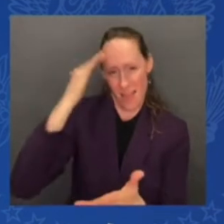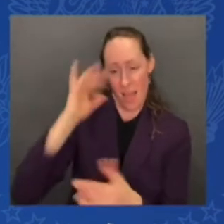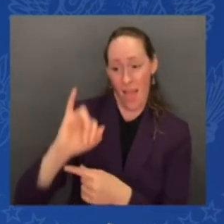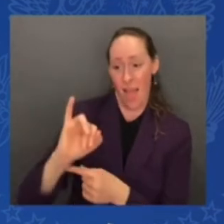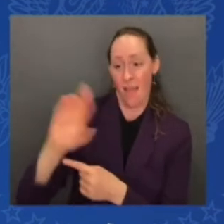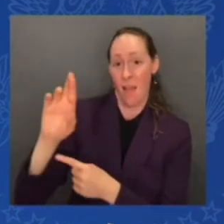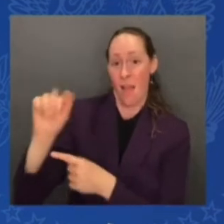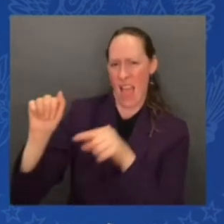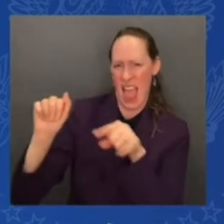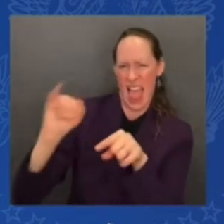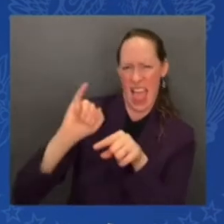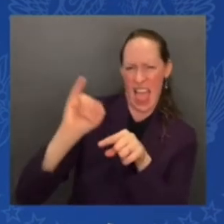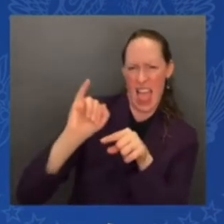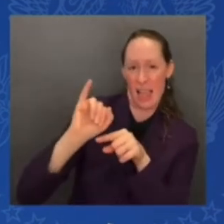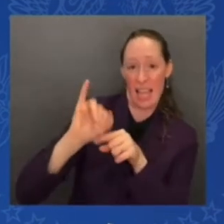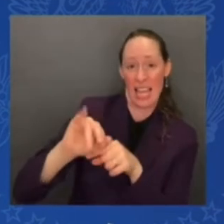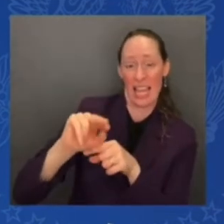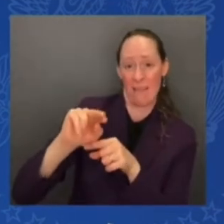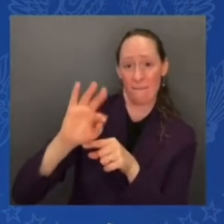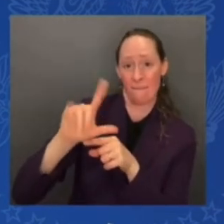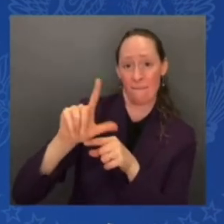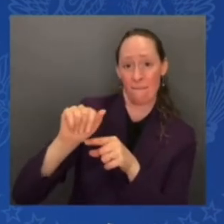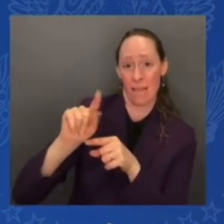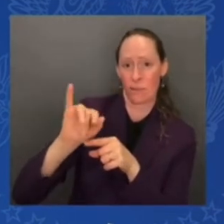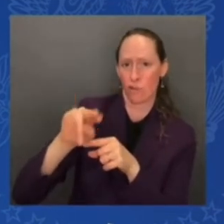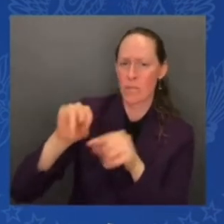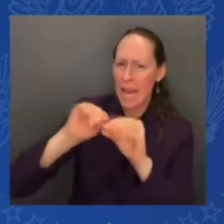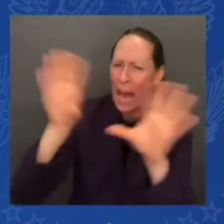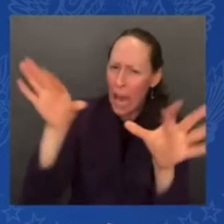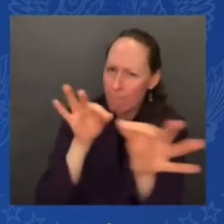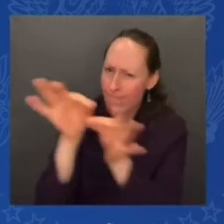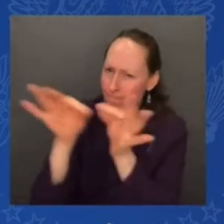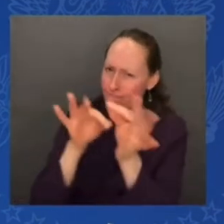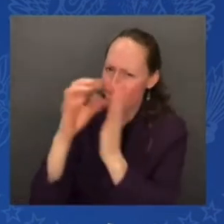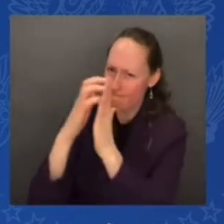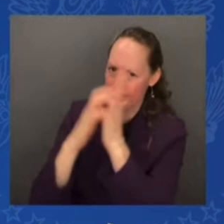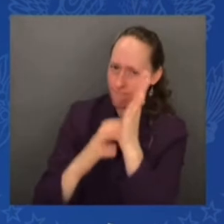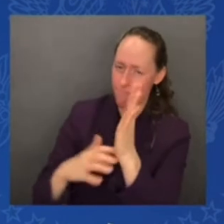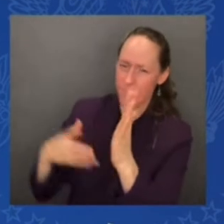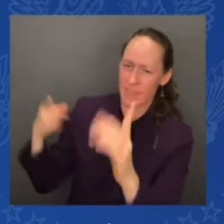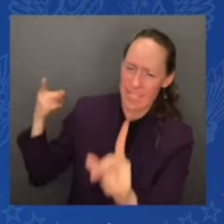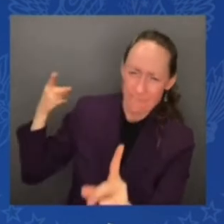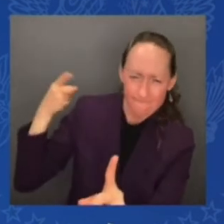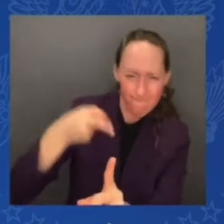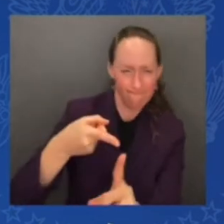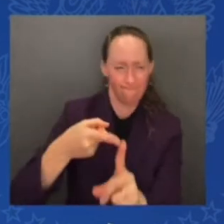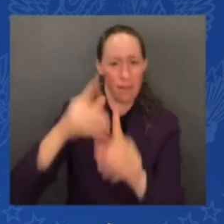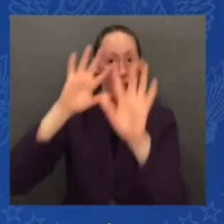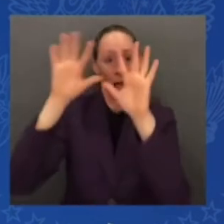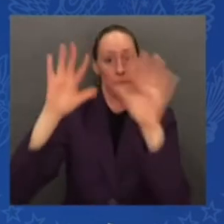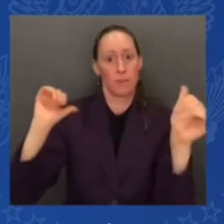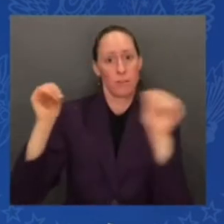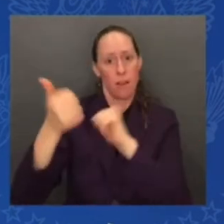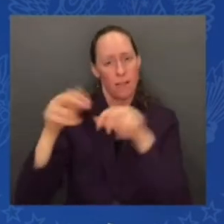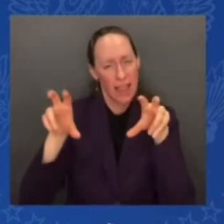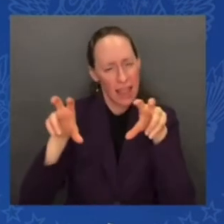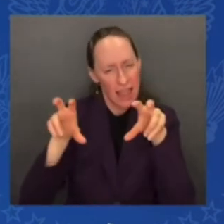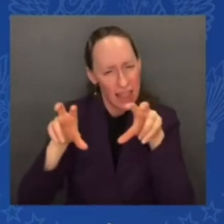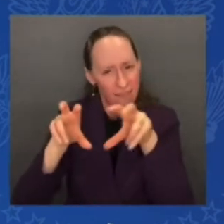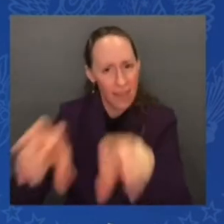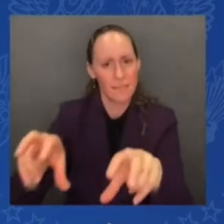billion. And when I passed that, not one single guy on the other team voted for it. Nobody voted for